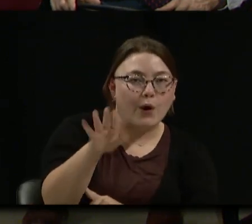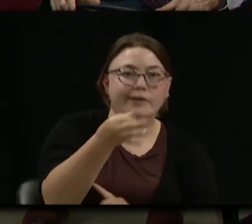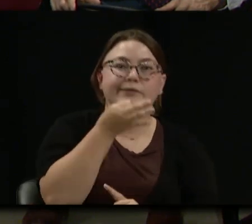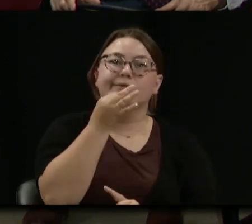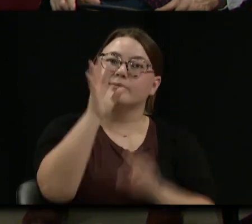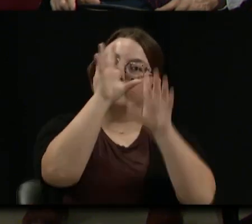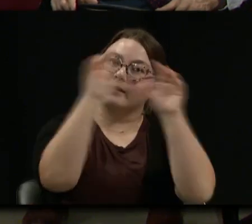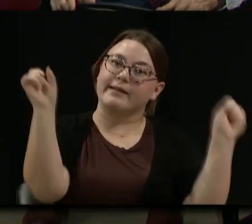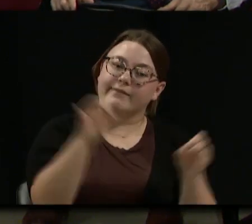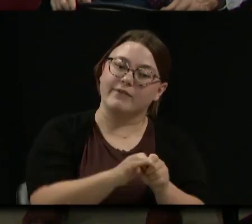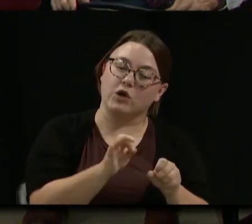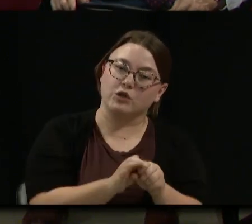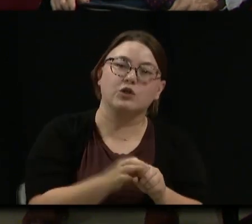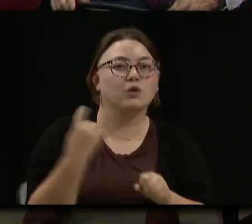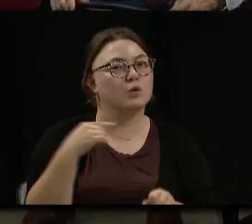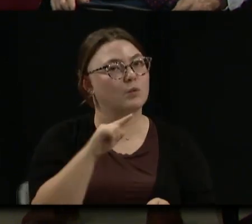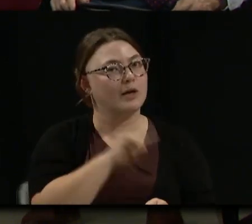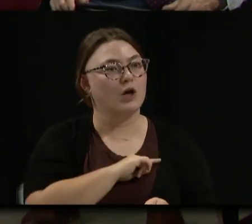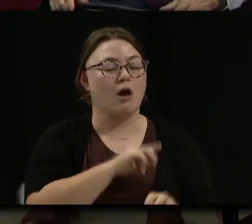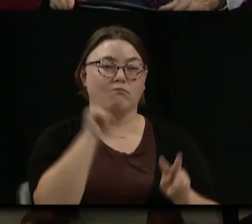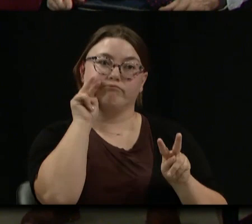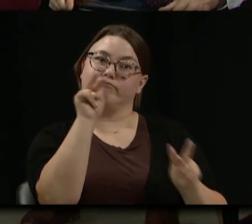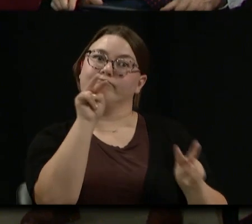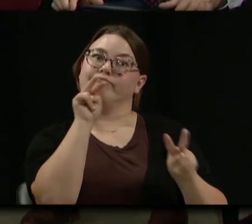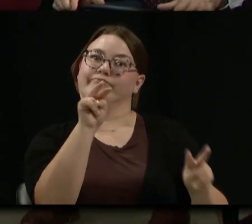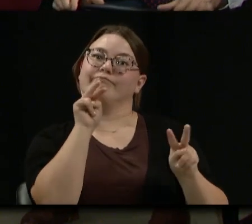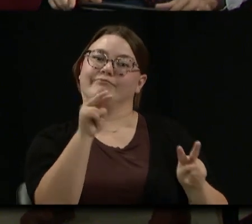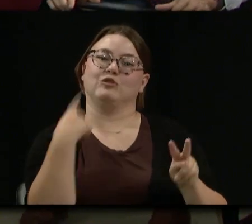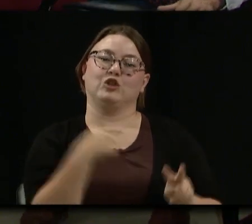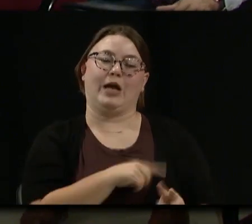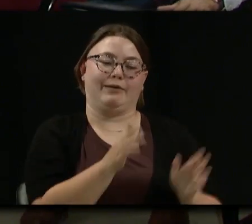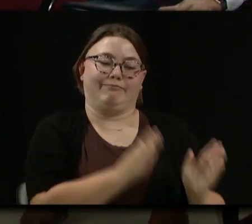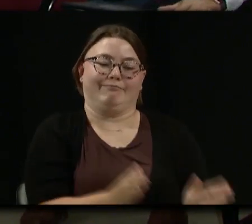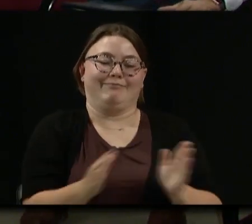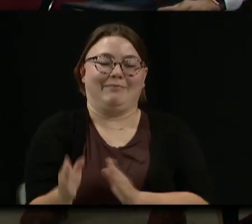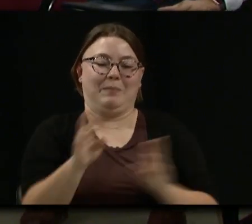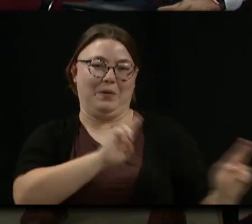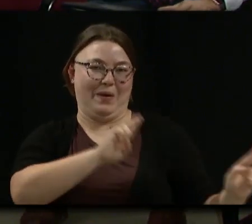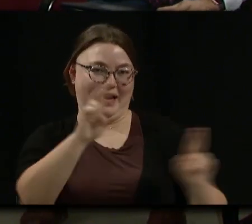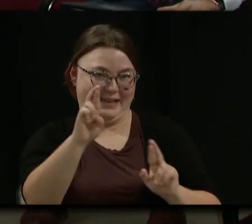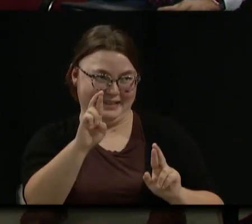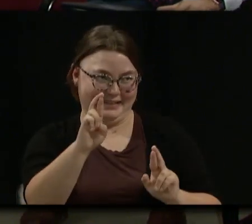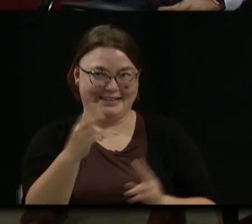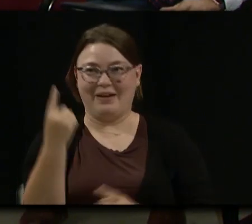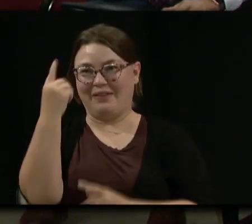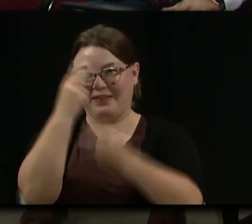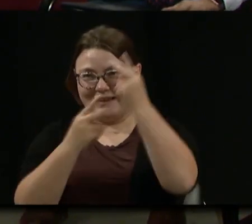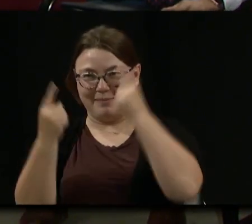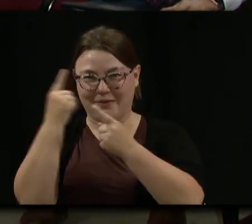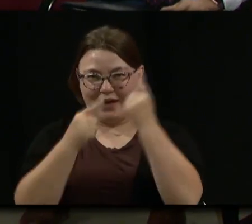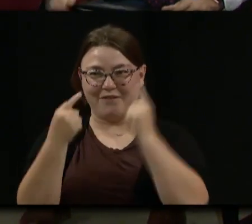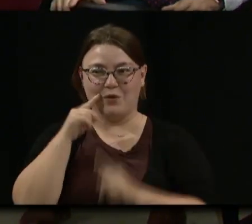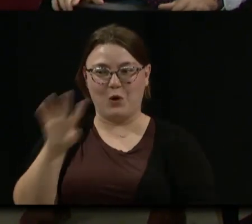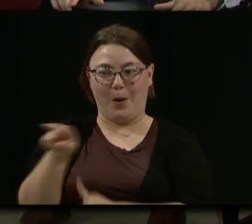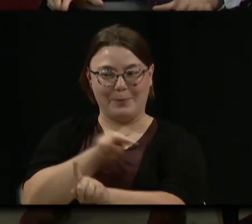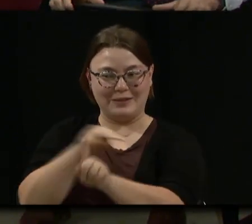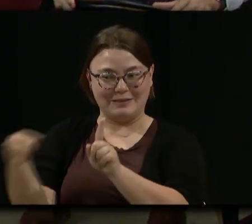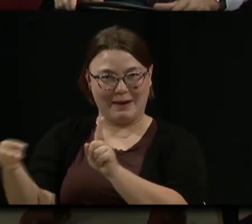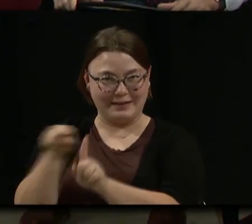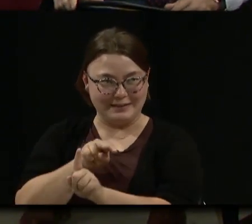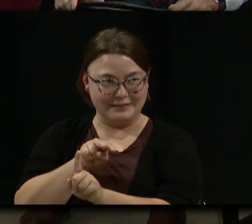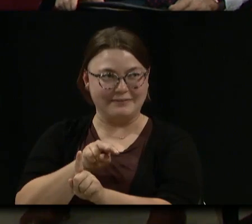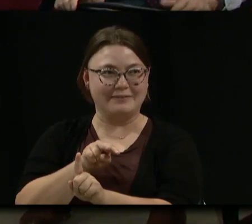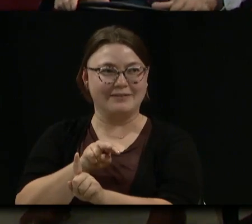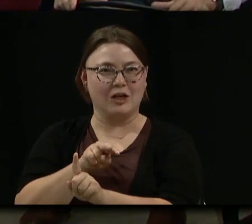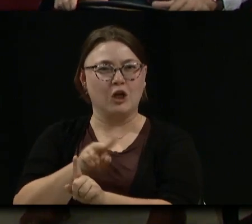all try and gear for as the presidential year goes on. I was thinking about that from the perspective of the Board of Elections. Like,